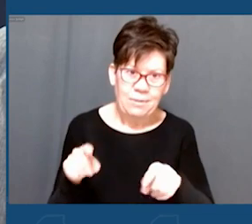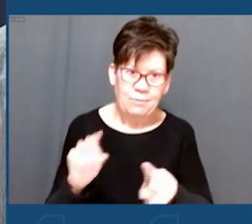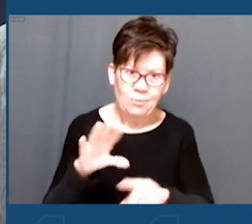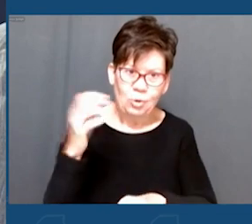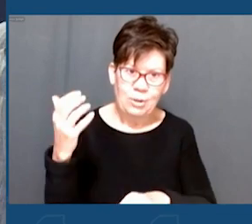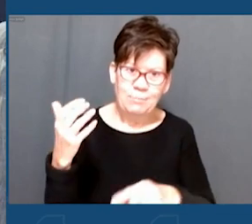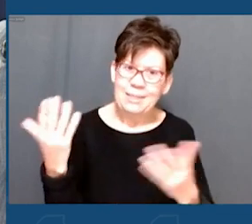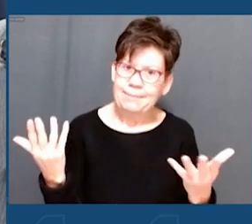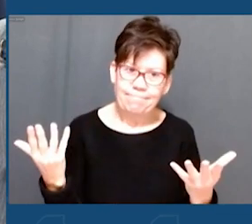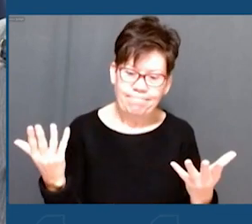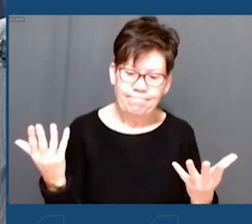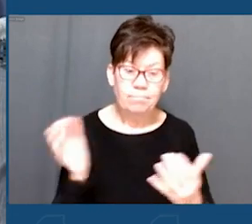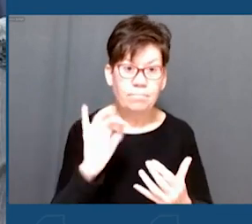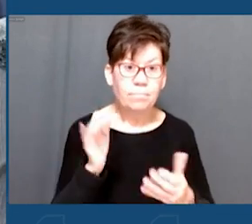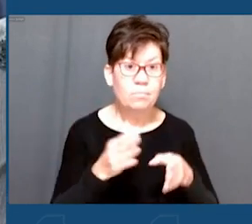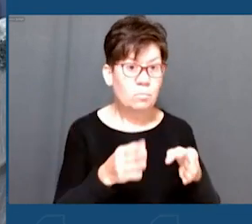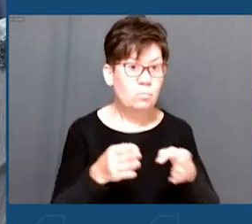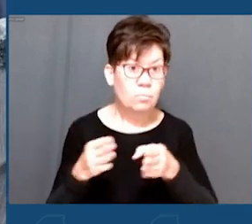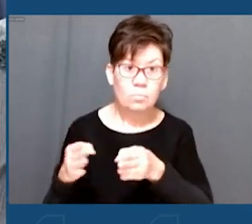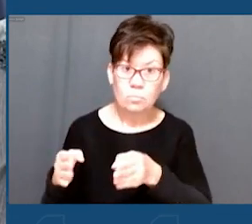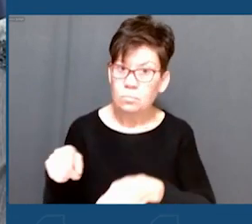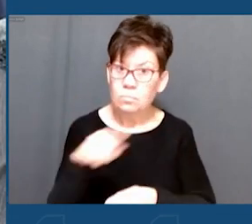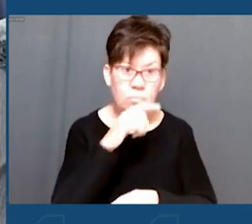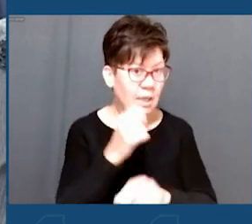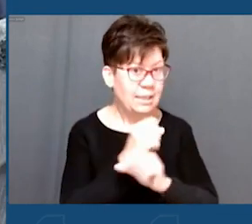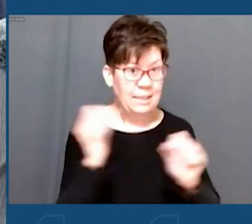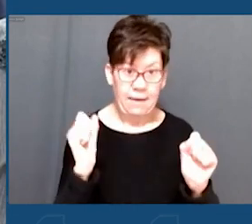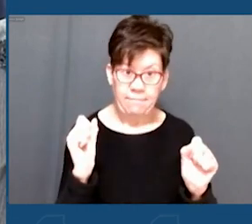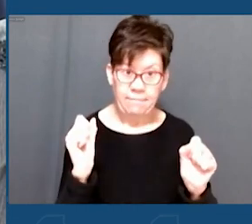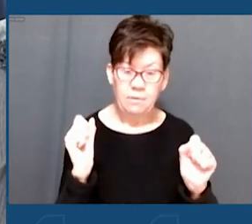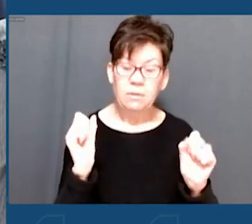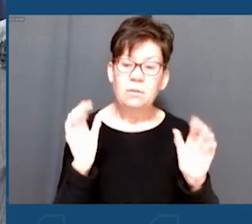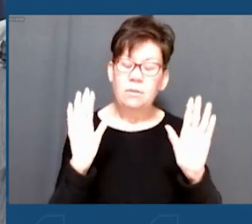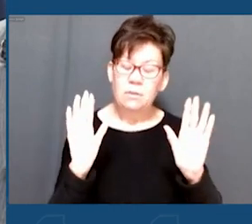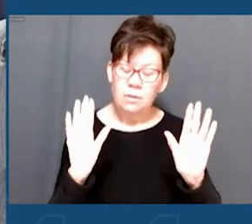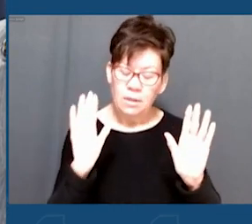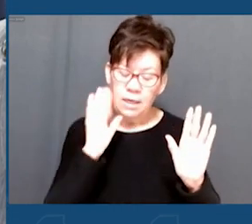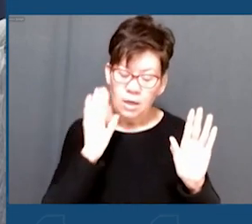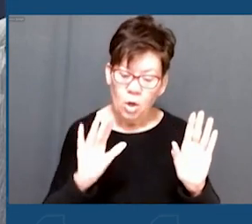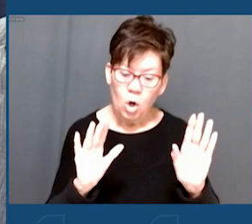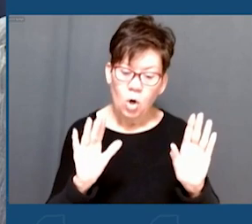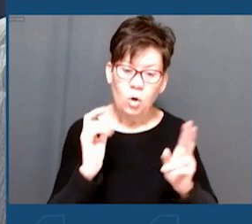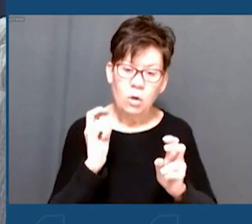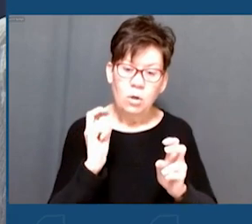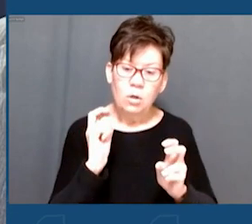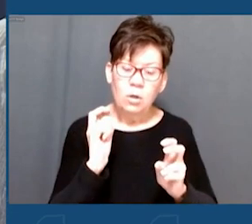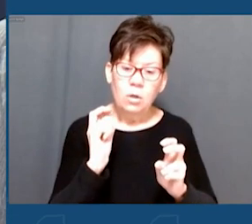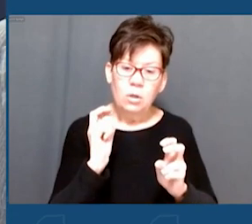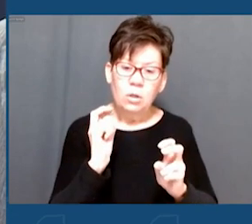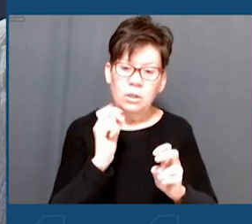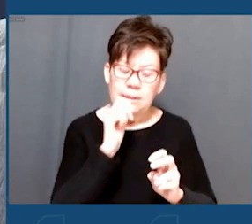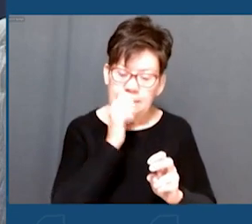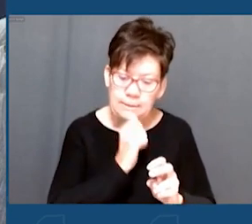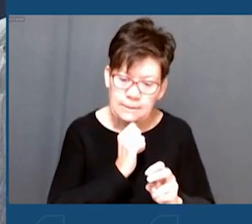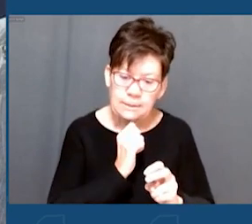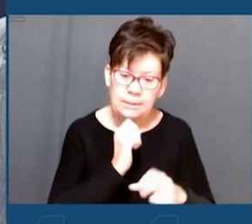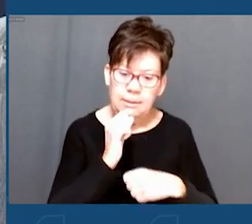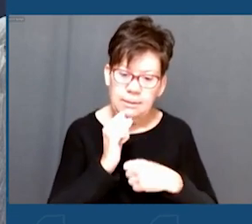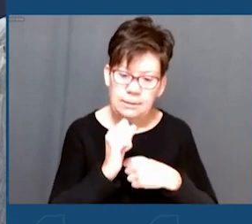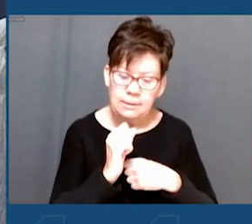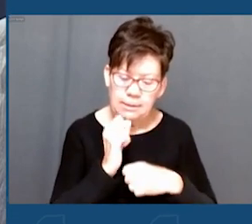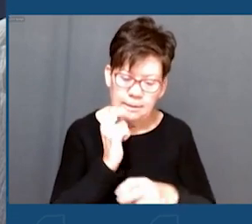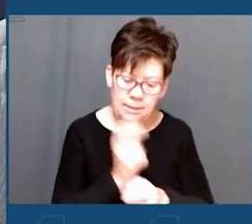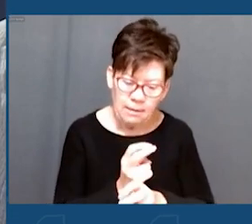And also, the roads are not safe. So I would just say, as hard as it is, be sure to make your holiday plans for another time if you're not already united